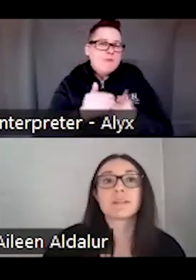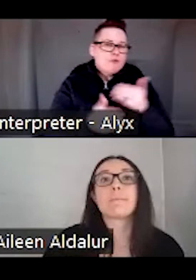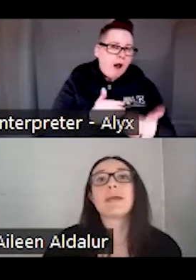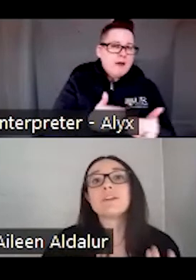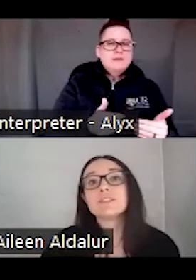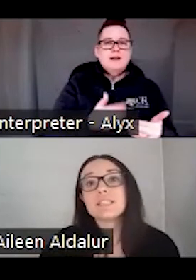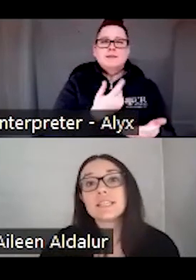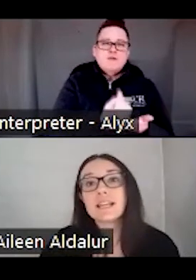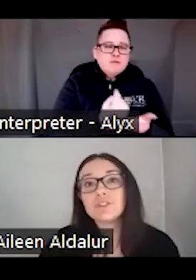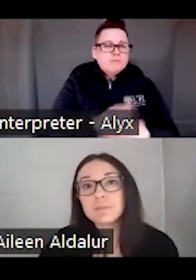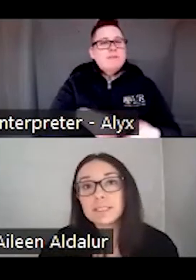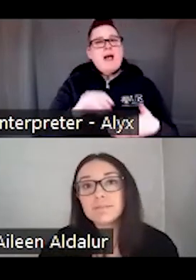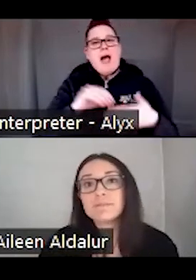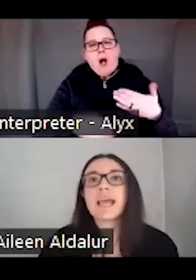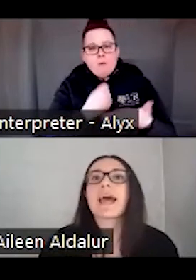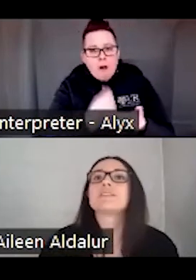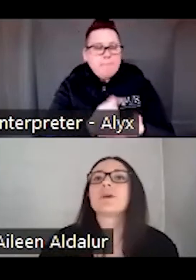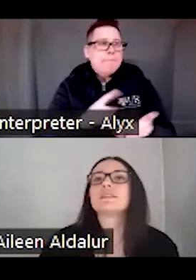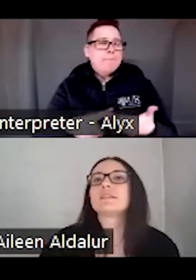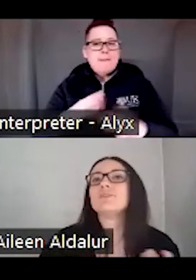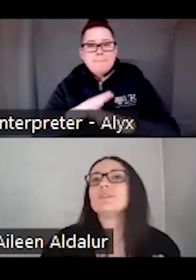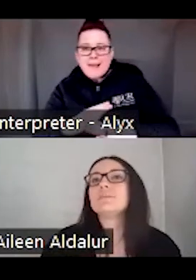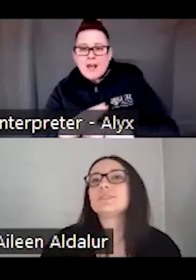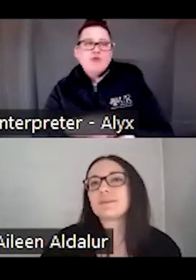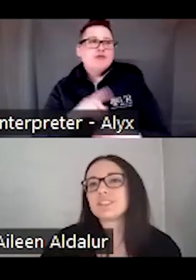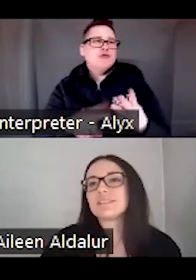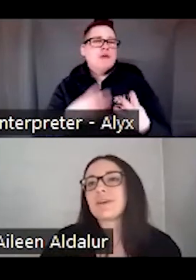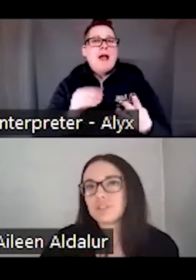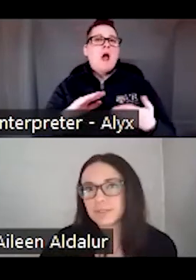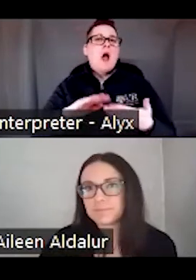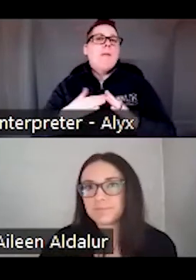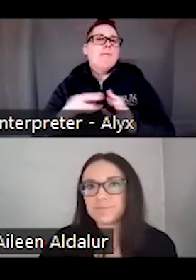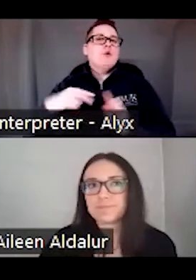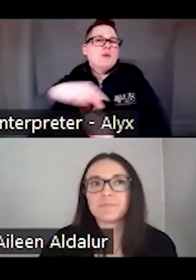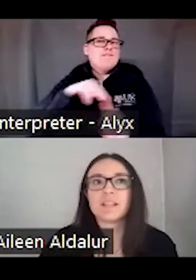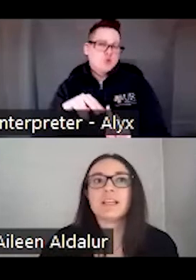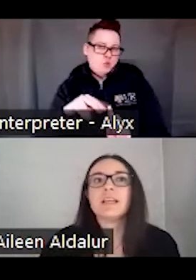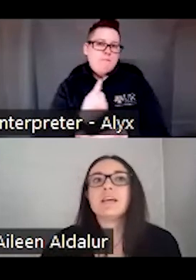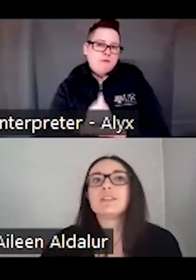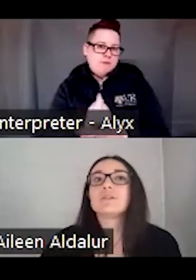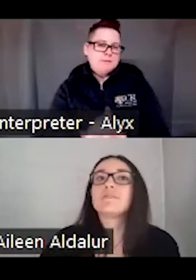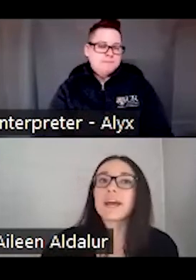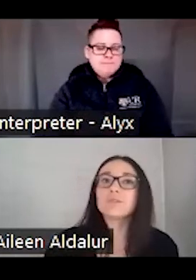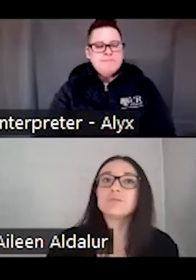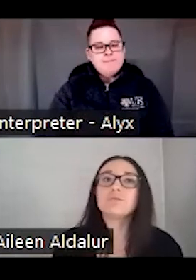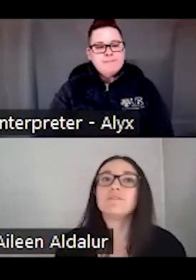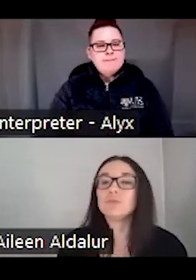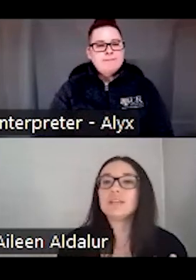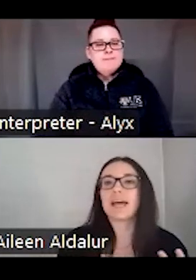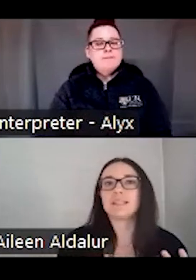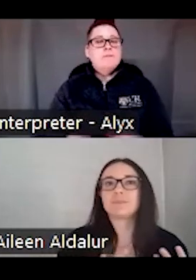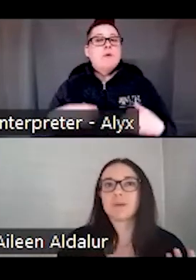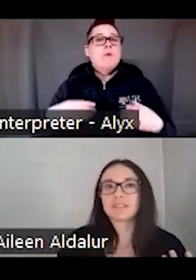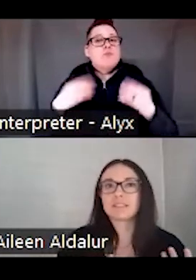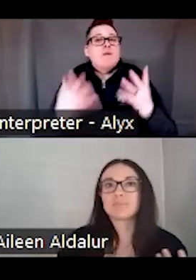treatment, barriers to getting treatment, as well as community perceptions about treatment. So the provider will review